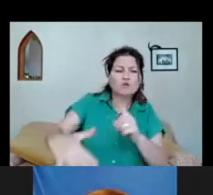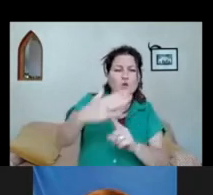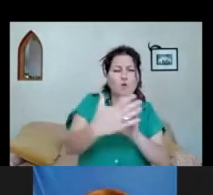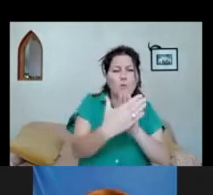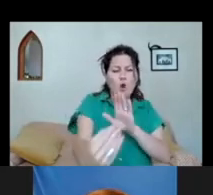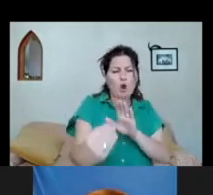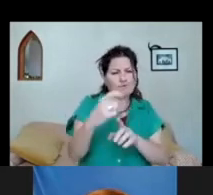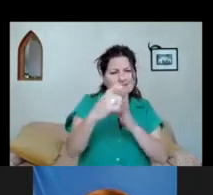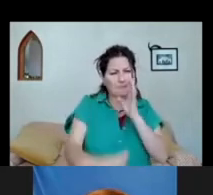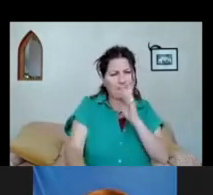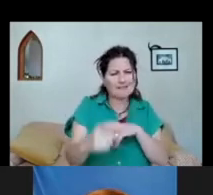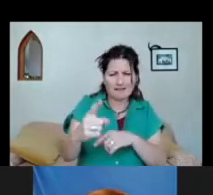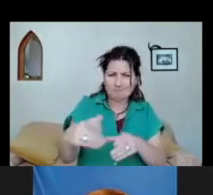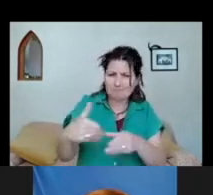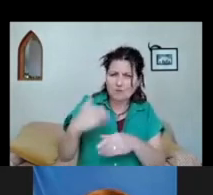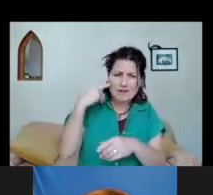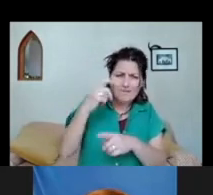accept